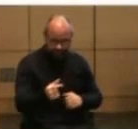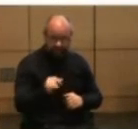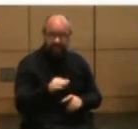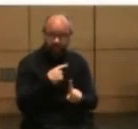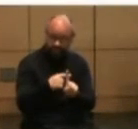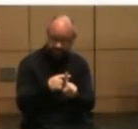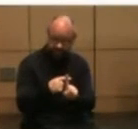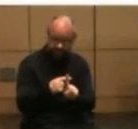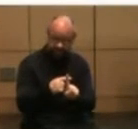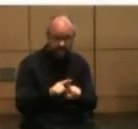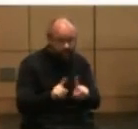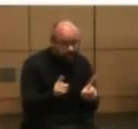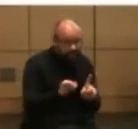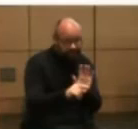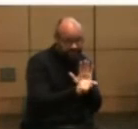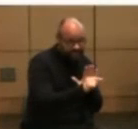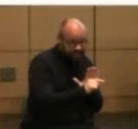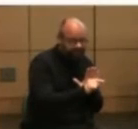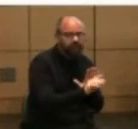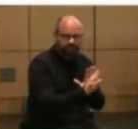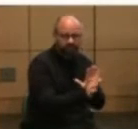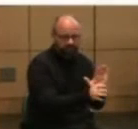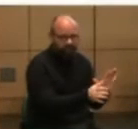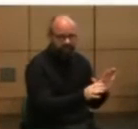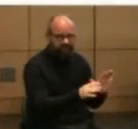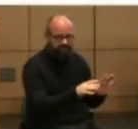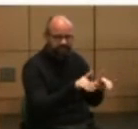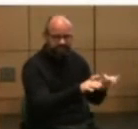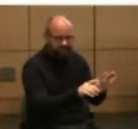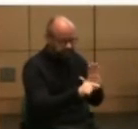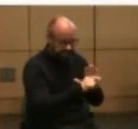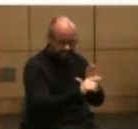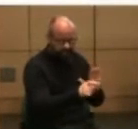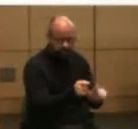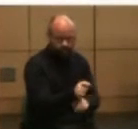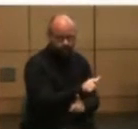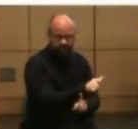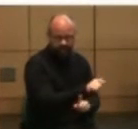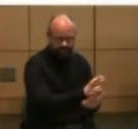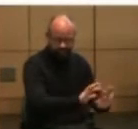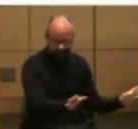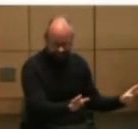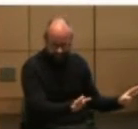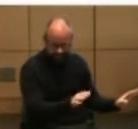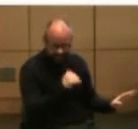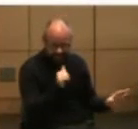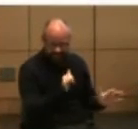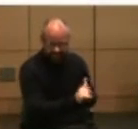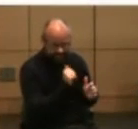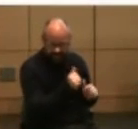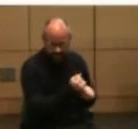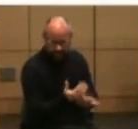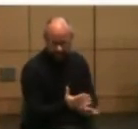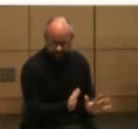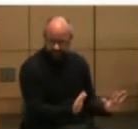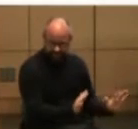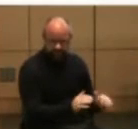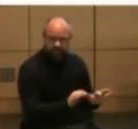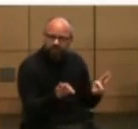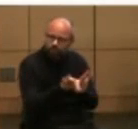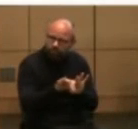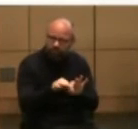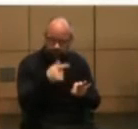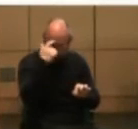if it's negative, that means we get the test and the test is negative. At least you can rule that out as a potential cause. And I think that's important because